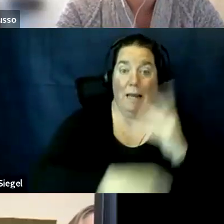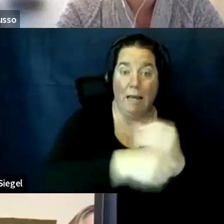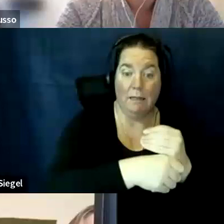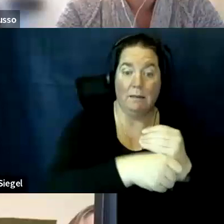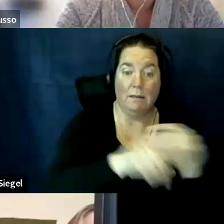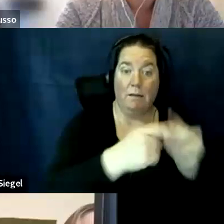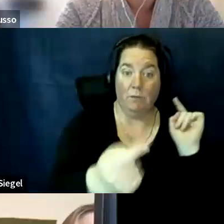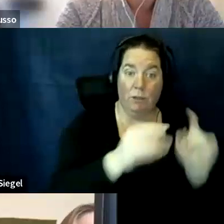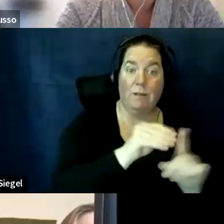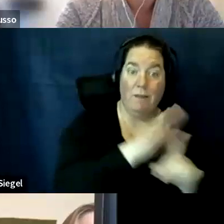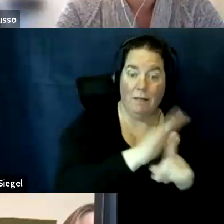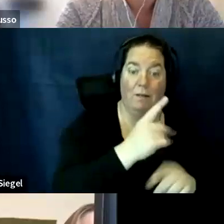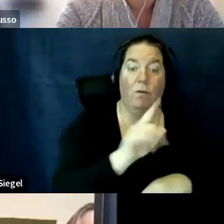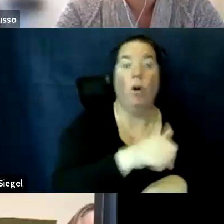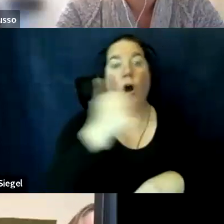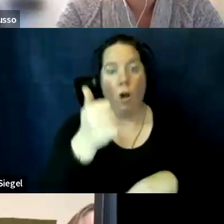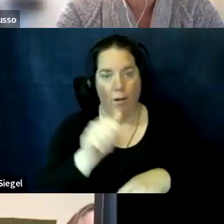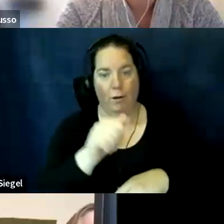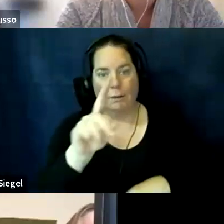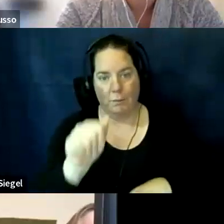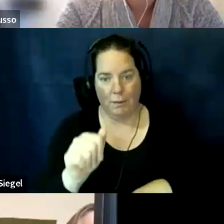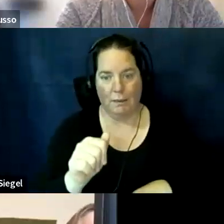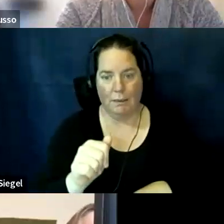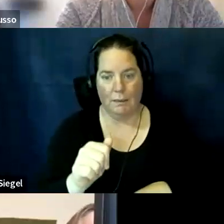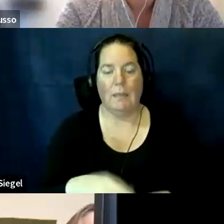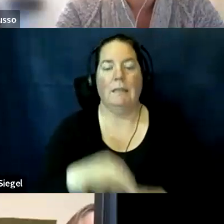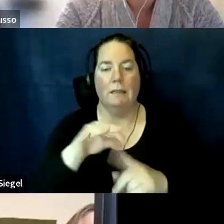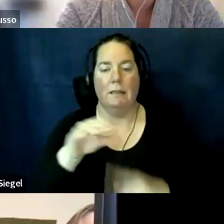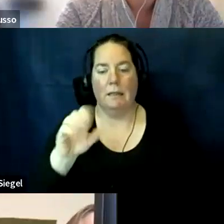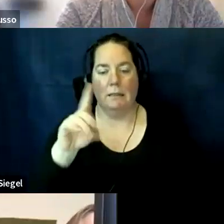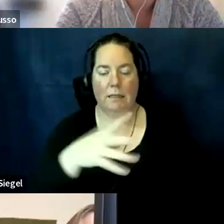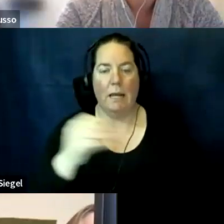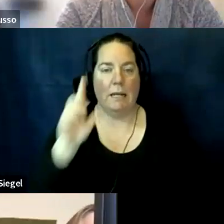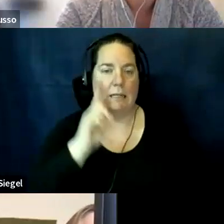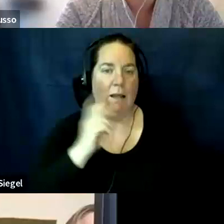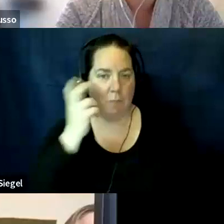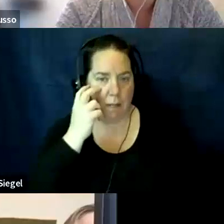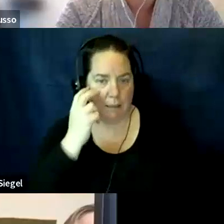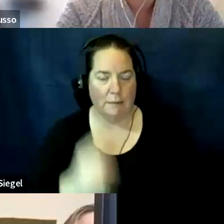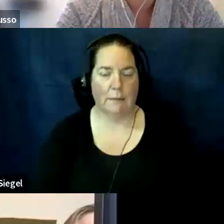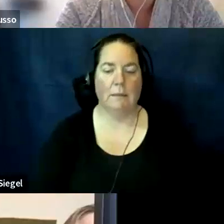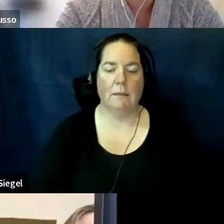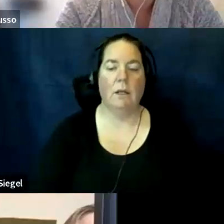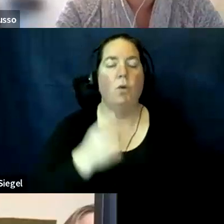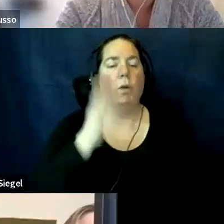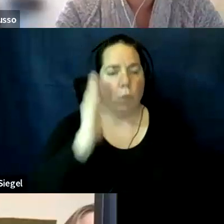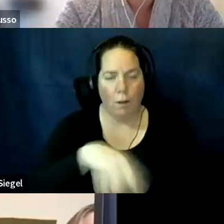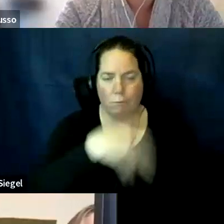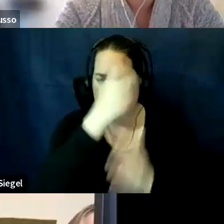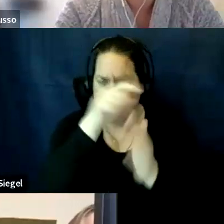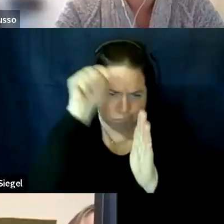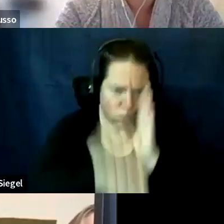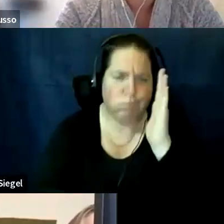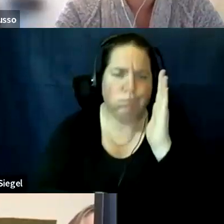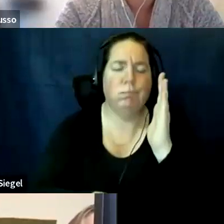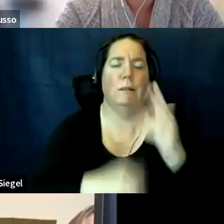for all other disability categories except for SLD and deafblindness. Again, we're going to go into the specifics of that a little bit